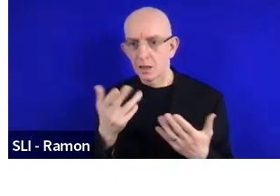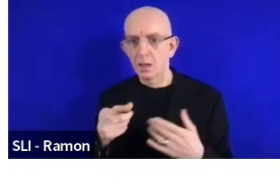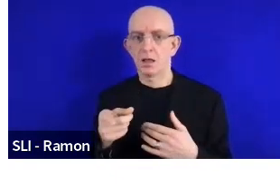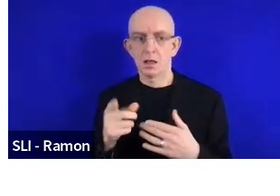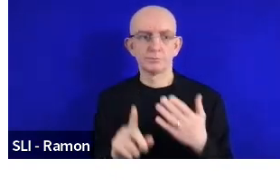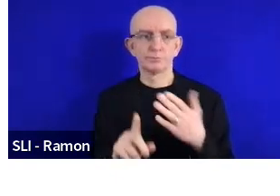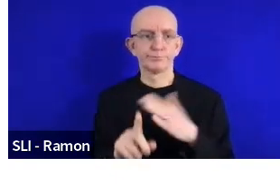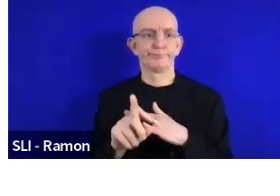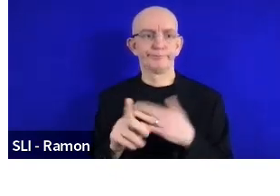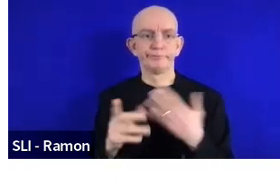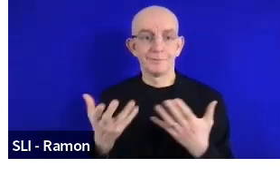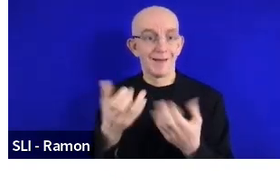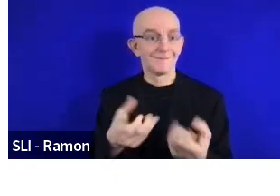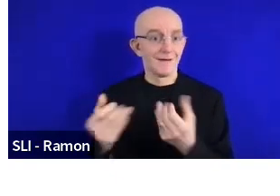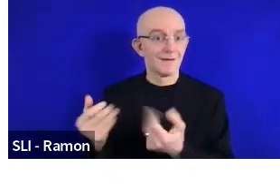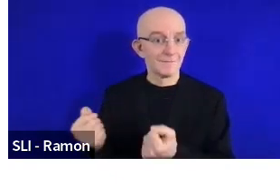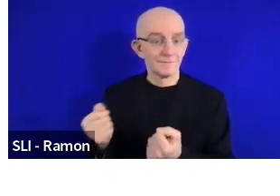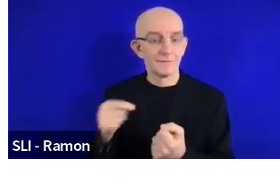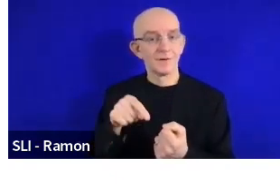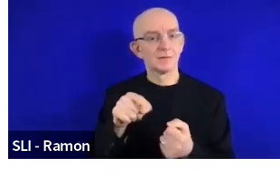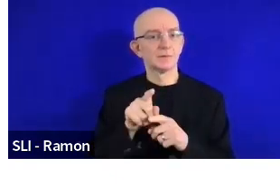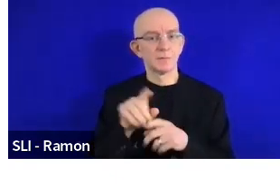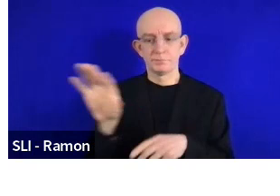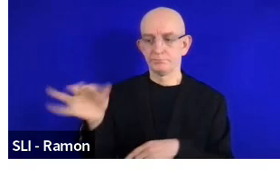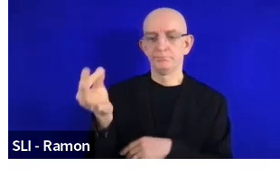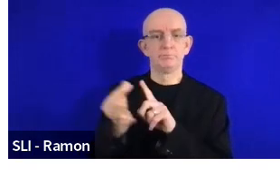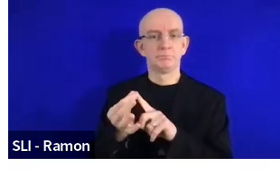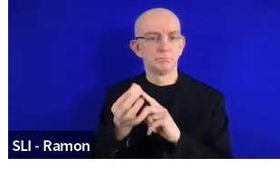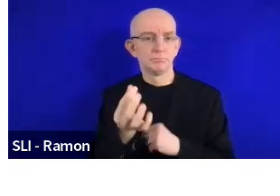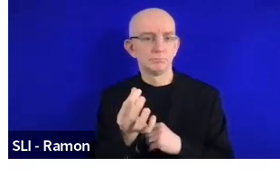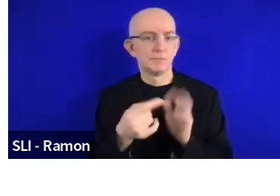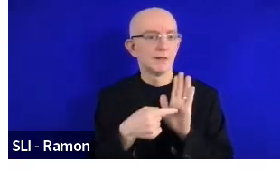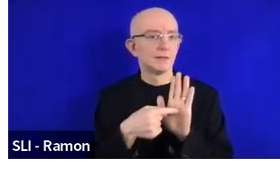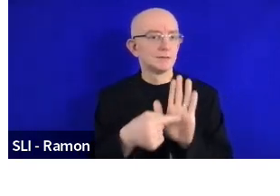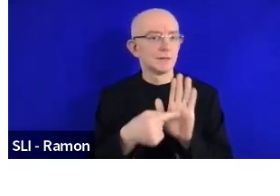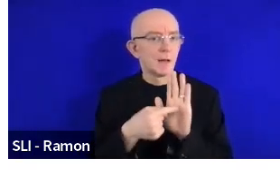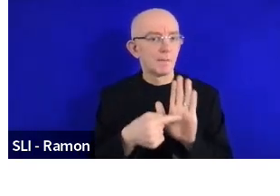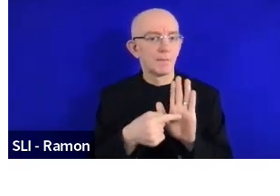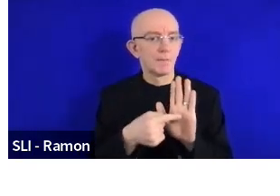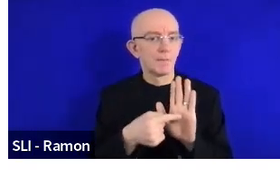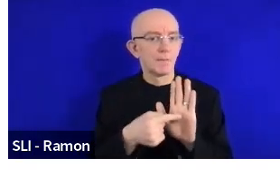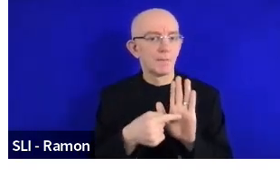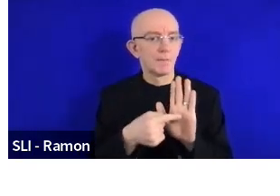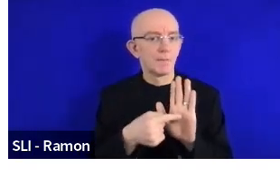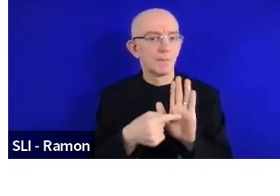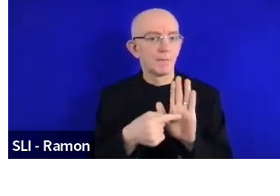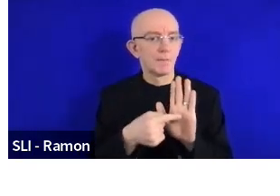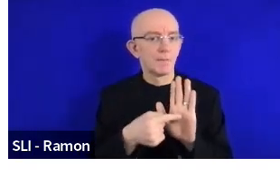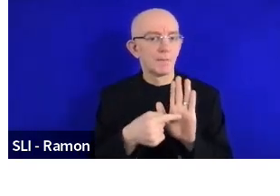particular story, a woman telling us about her father who was discharged from